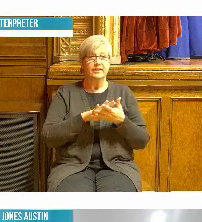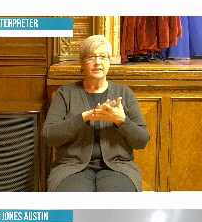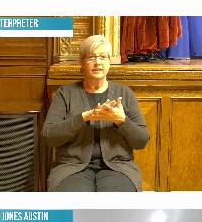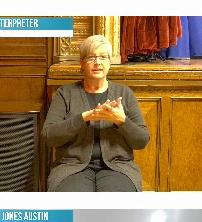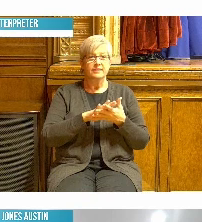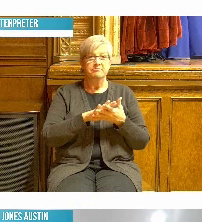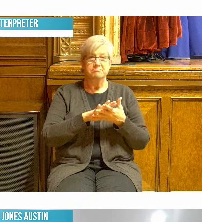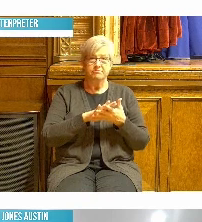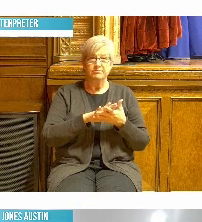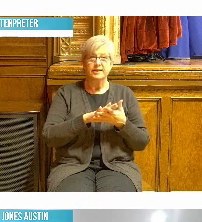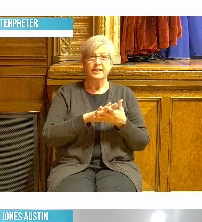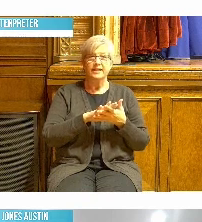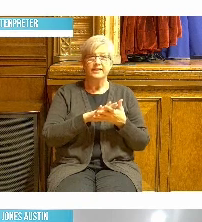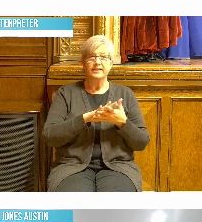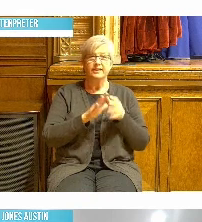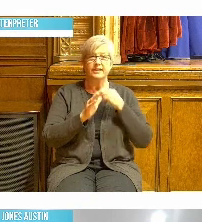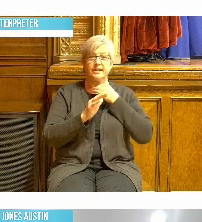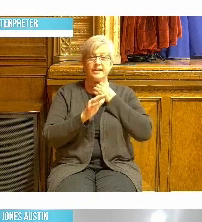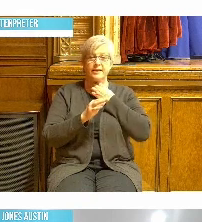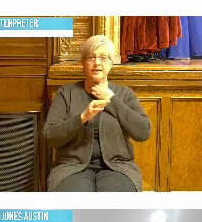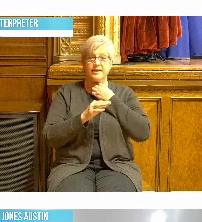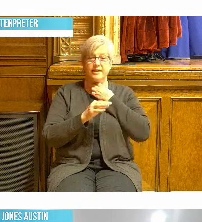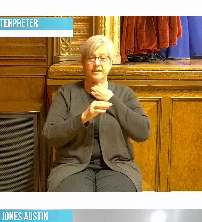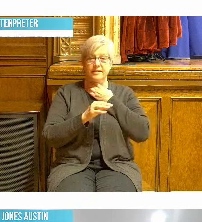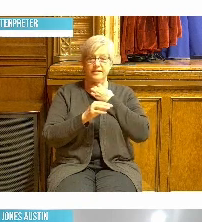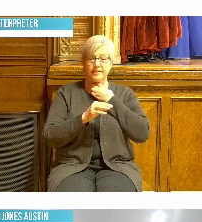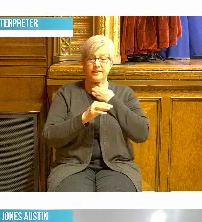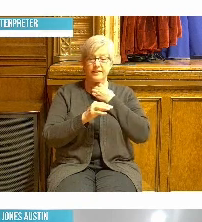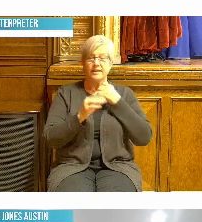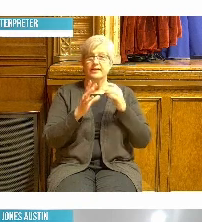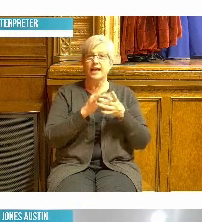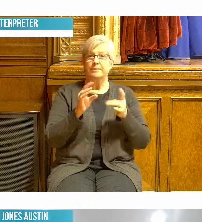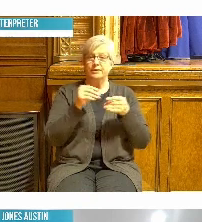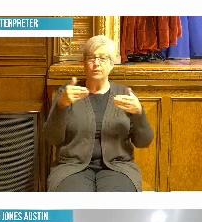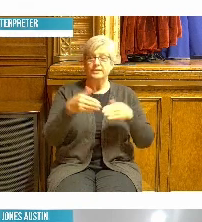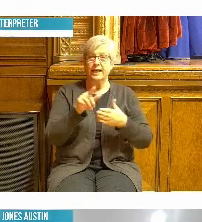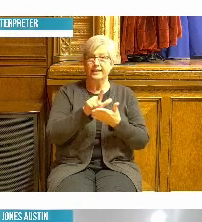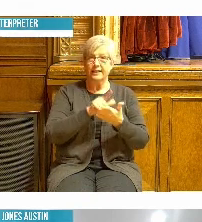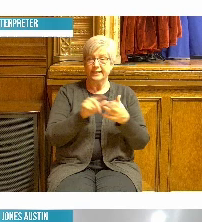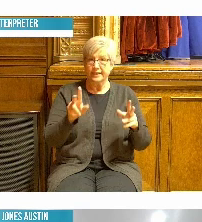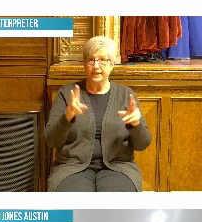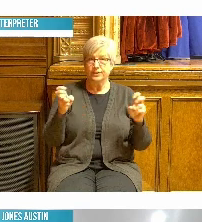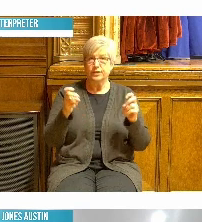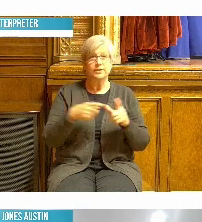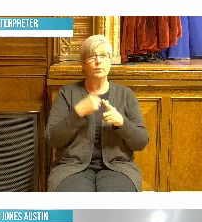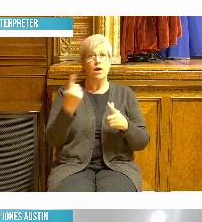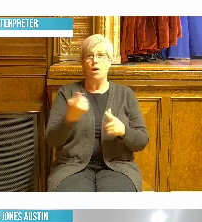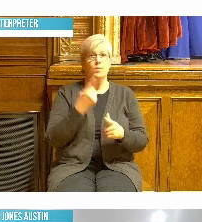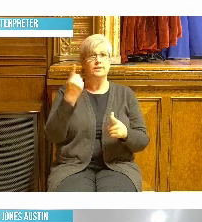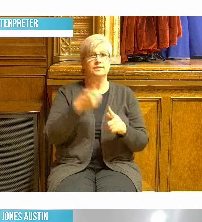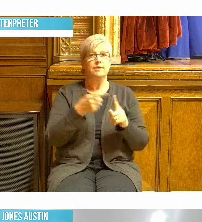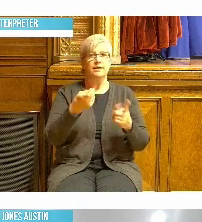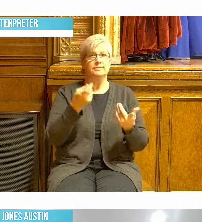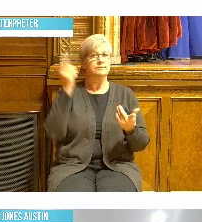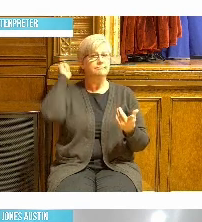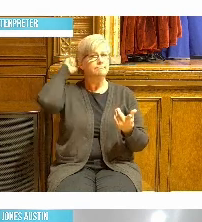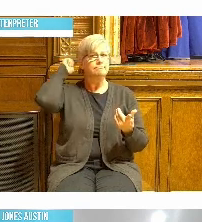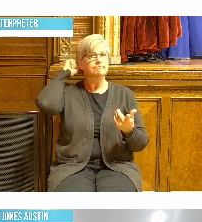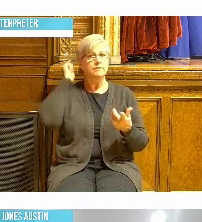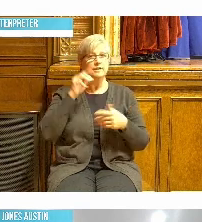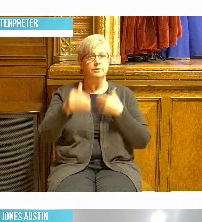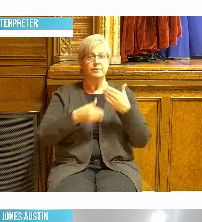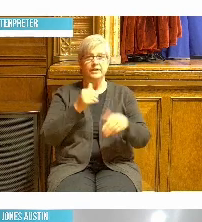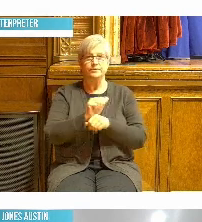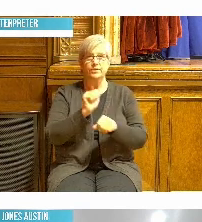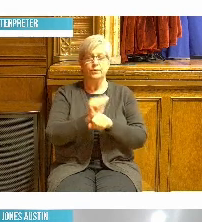some instances, the centering on some of the legal issues that we have to be ever mindful of as we progress with this work.